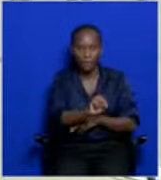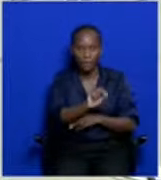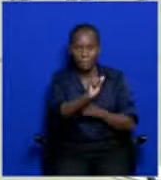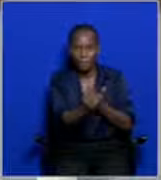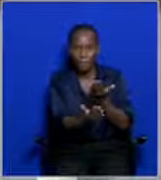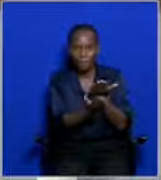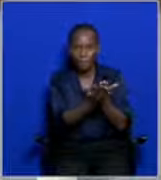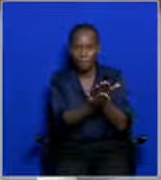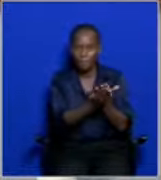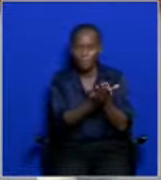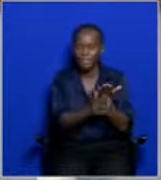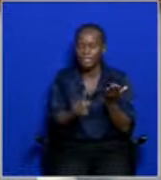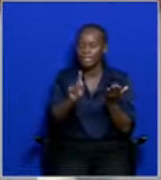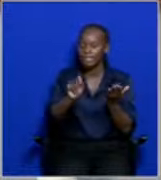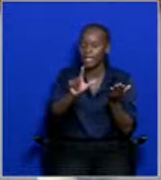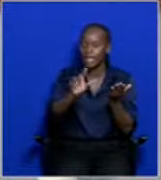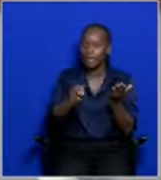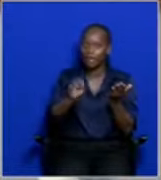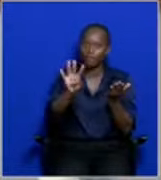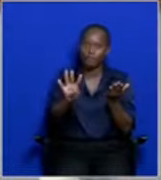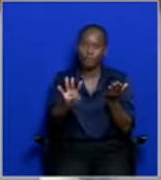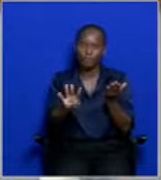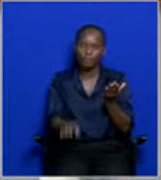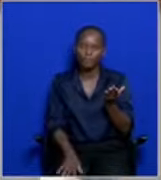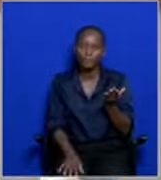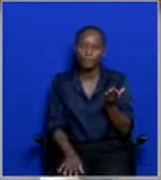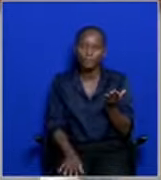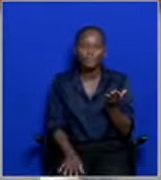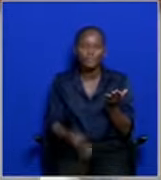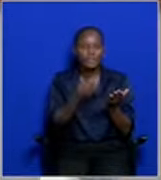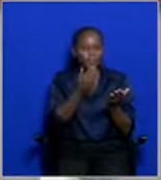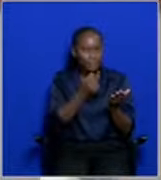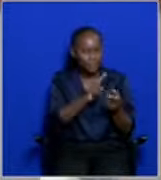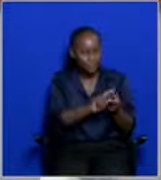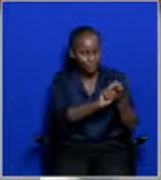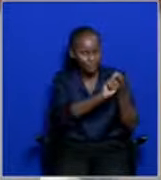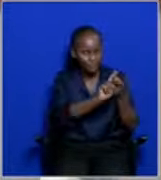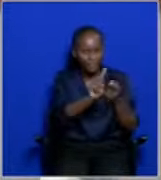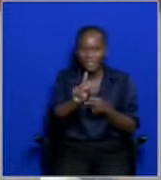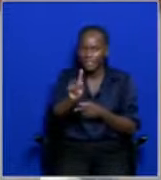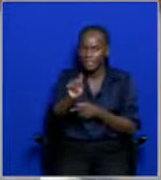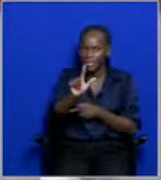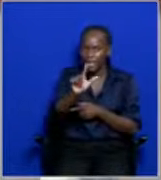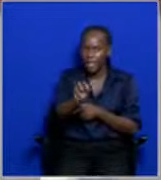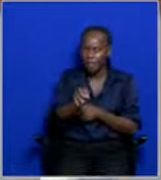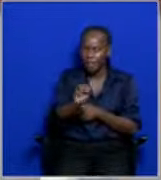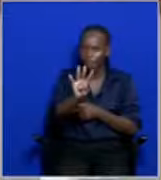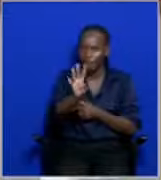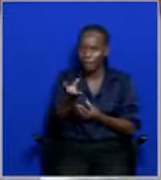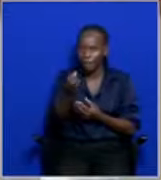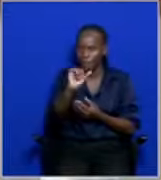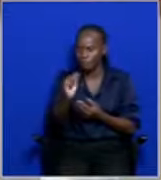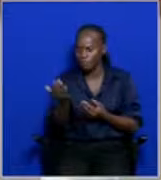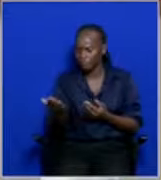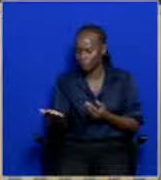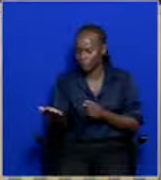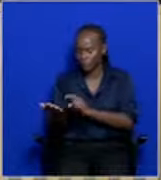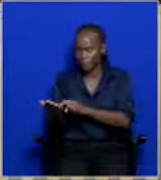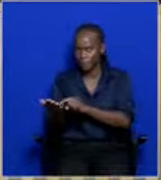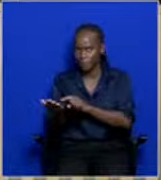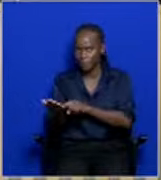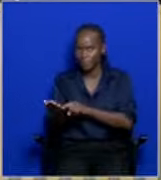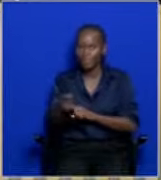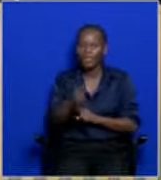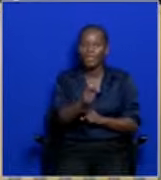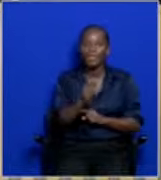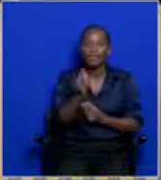apologies. Let us locate TLM4 because we'll be making reference to it. That is now in the second file, big file, marked 3 of